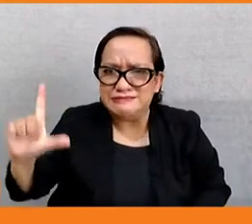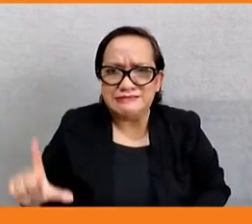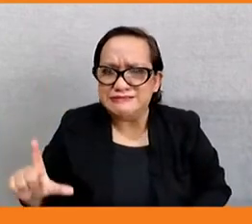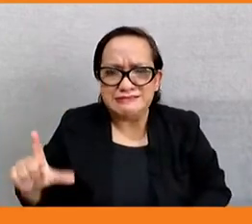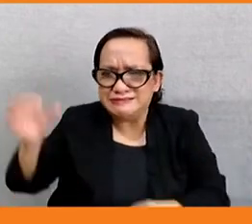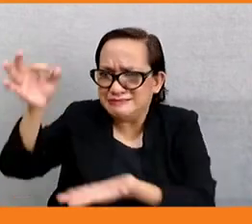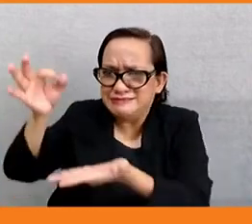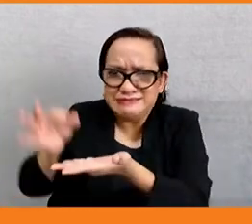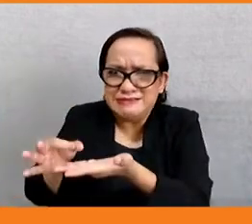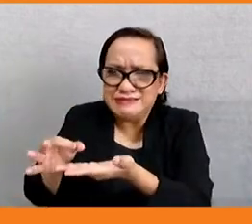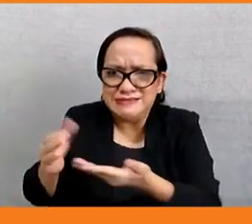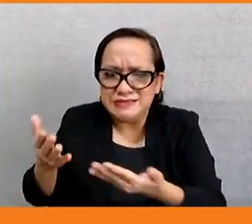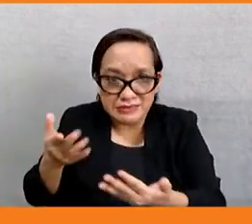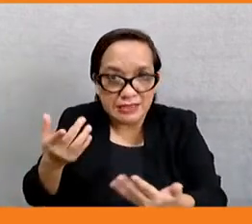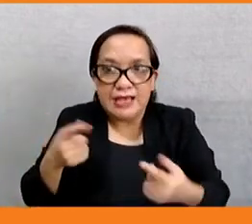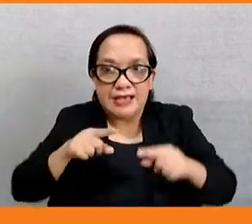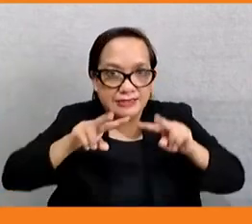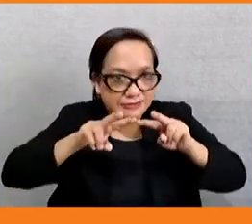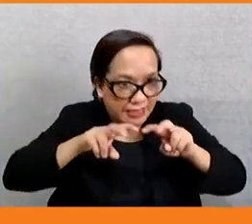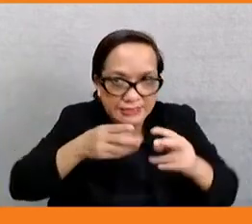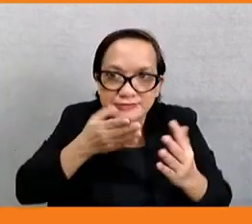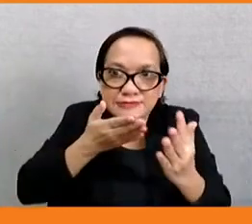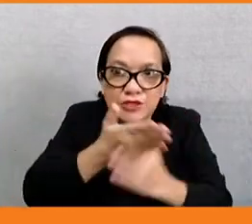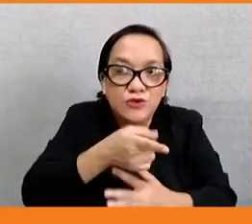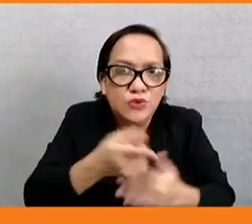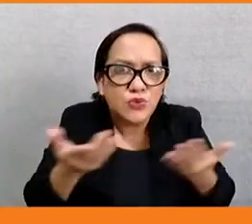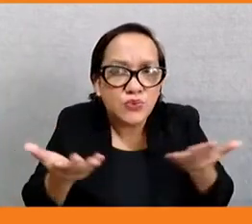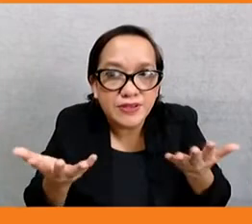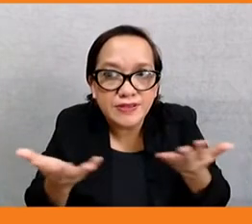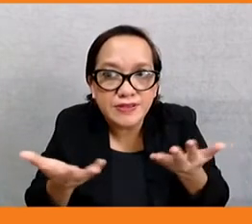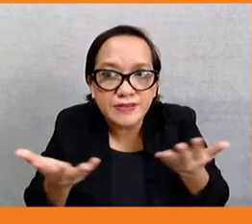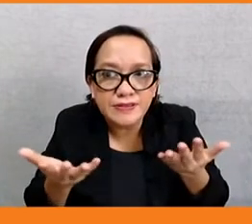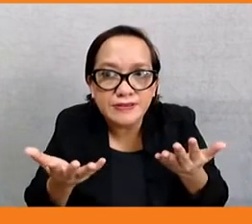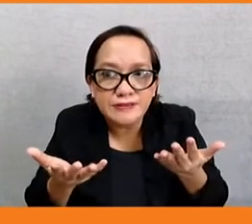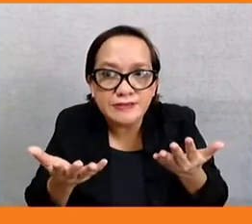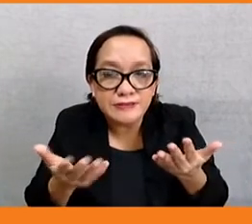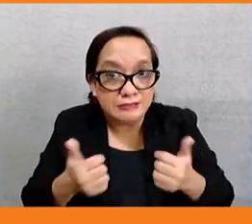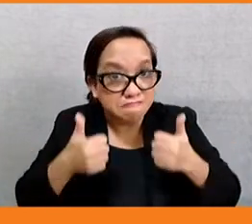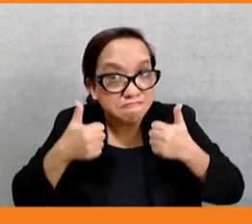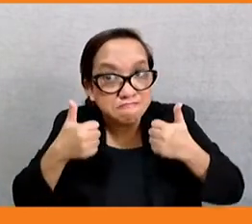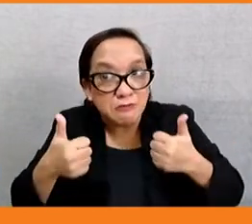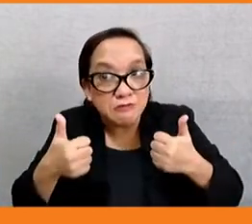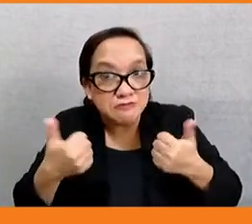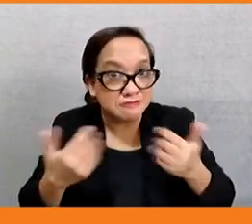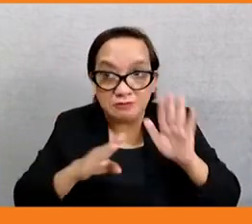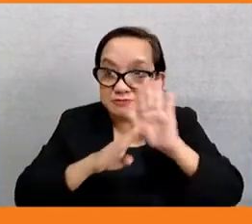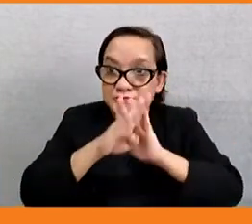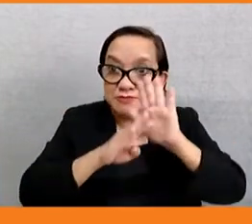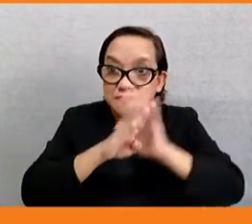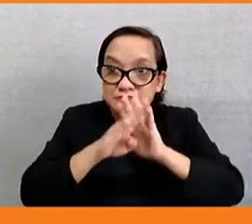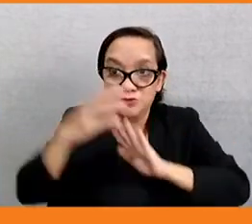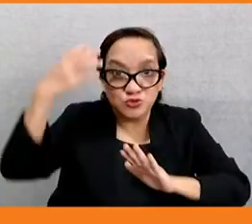and advantageous loans to relieve a fiscal burden and increase government support to the most vulnerable